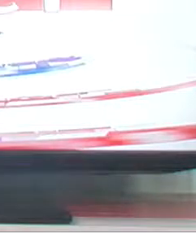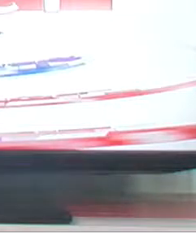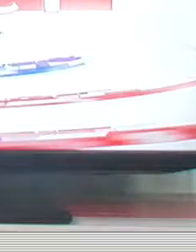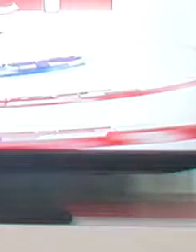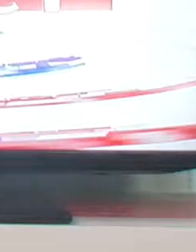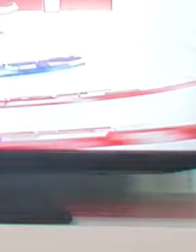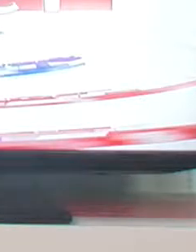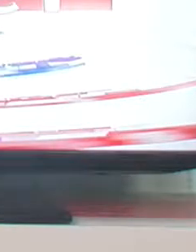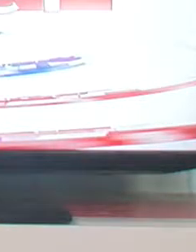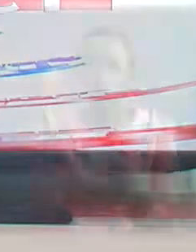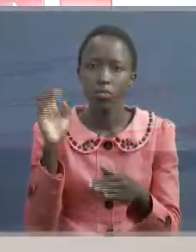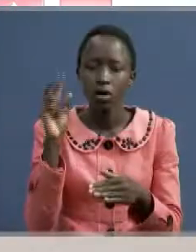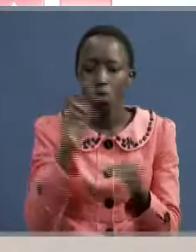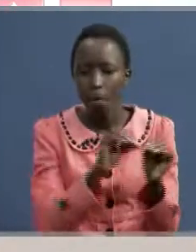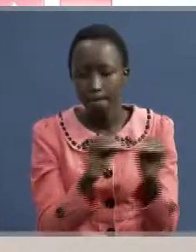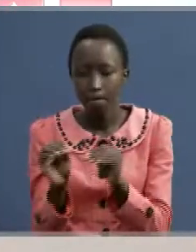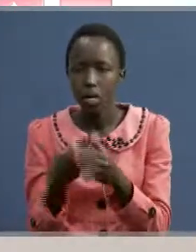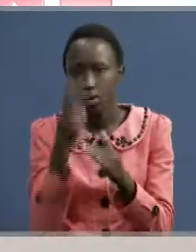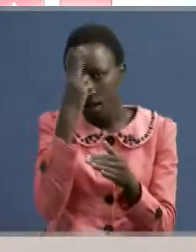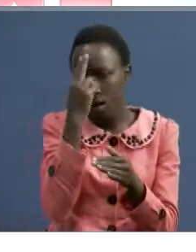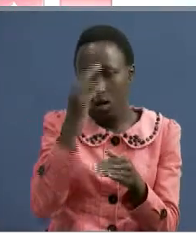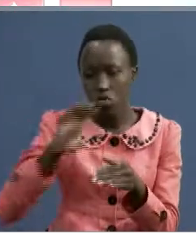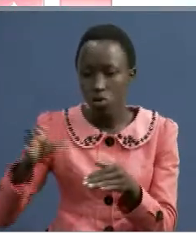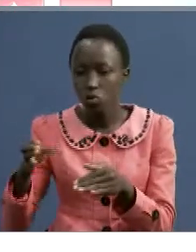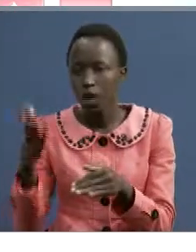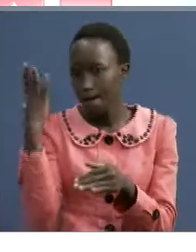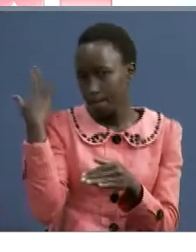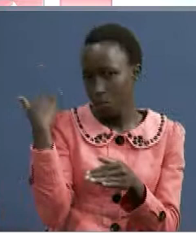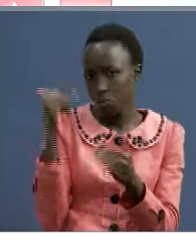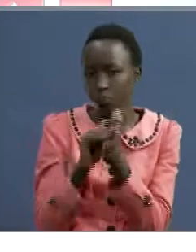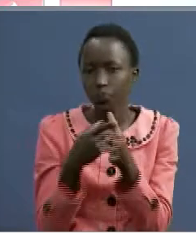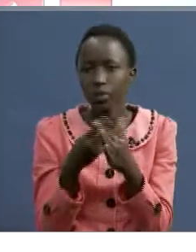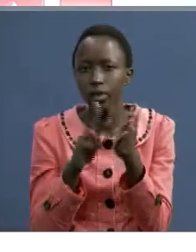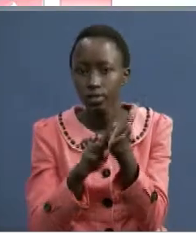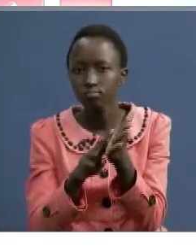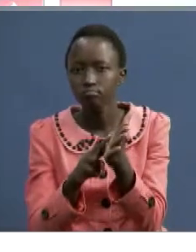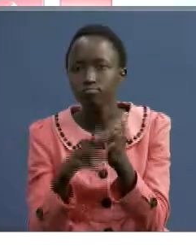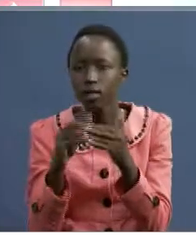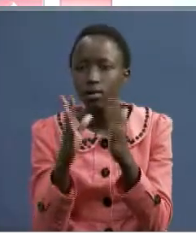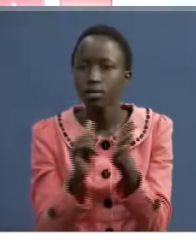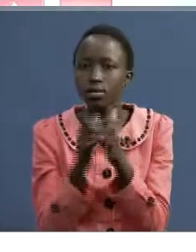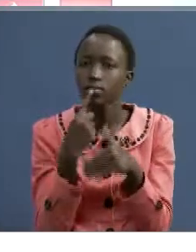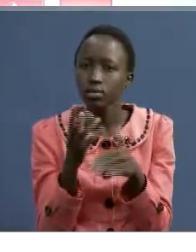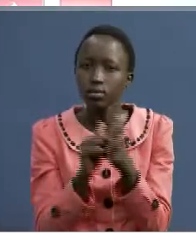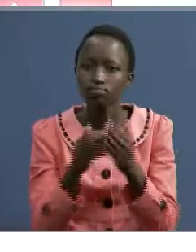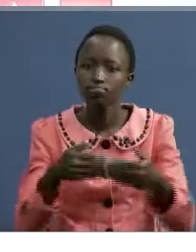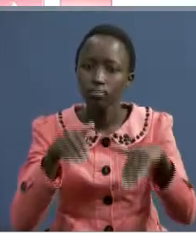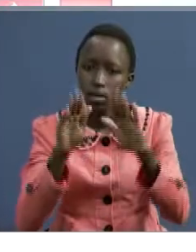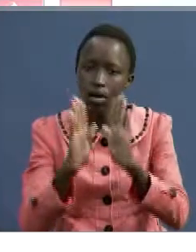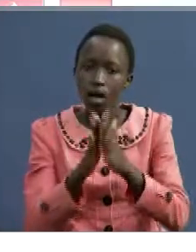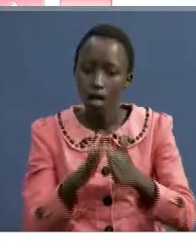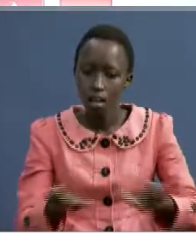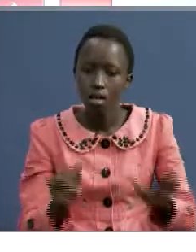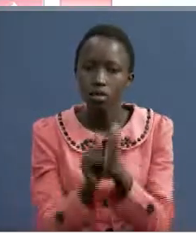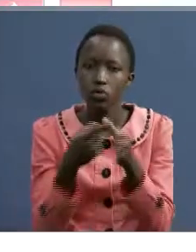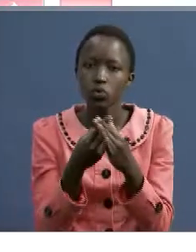Onto matters, mal eviction, and Arbor County former ward representative Kumira Olesurum has surrendered his land